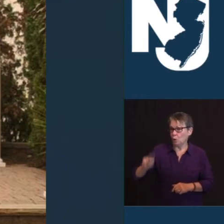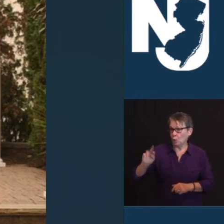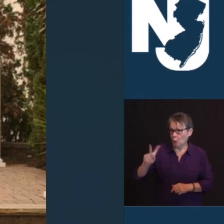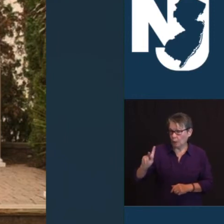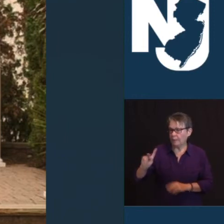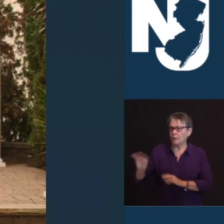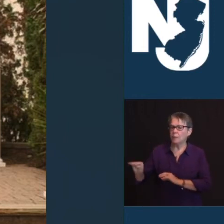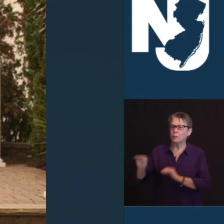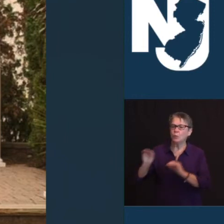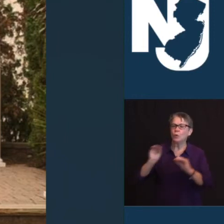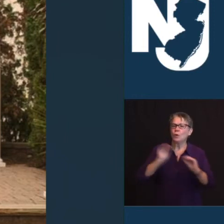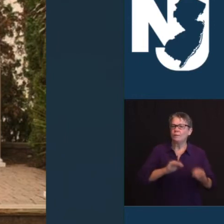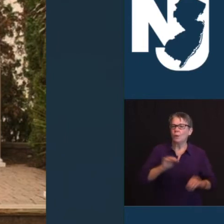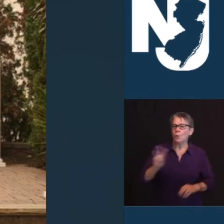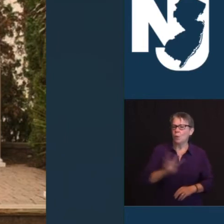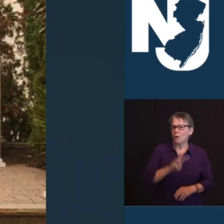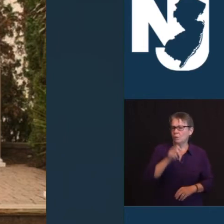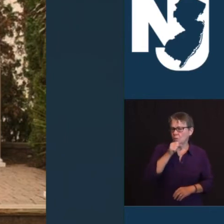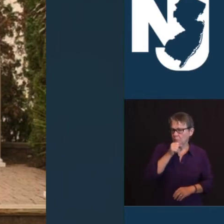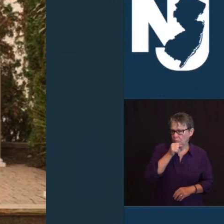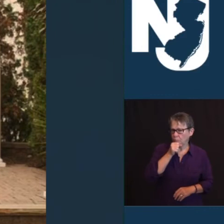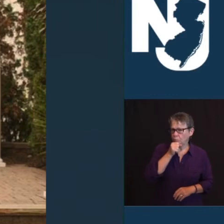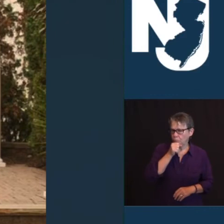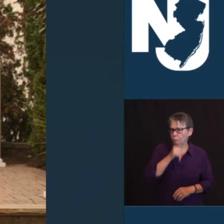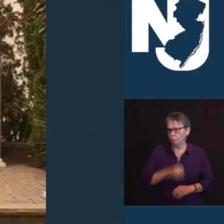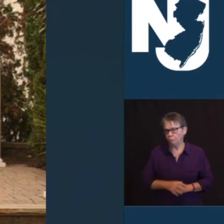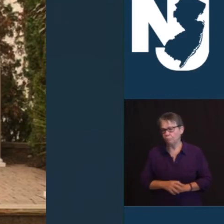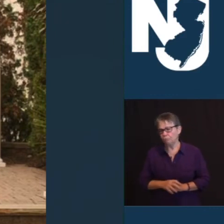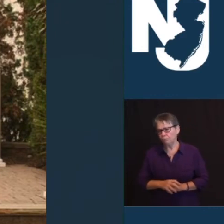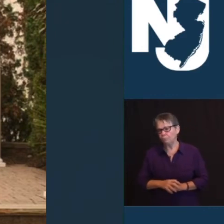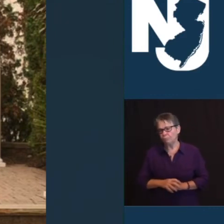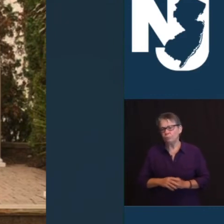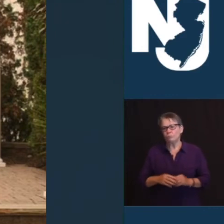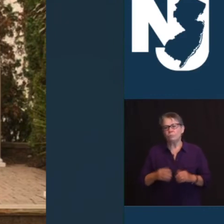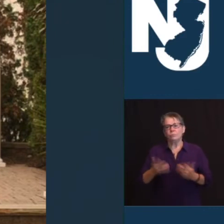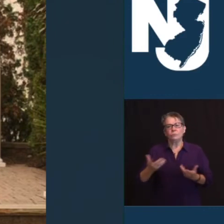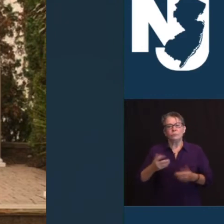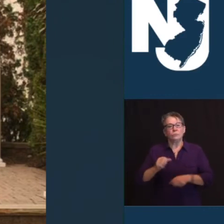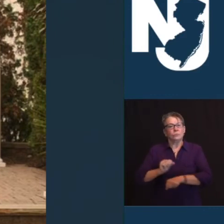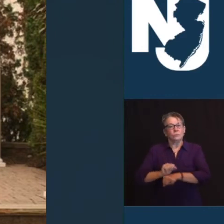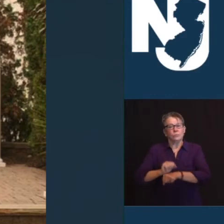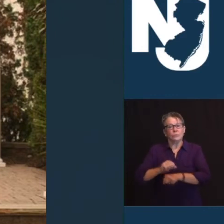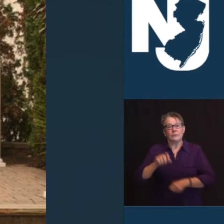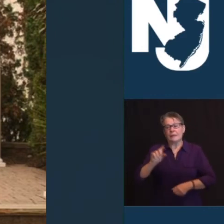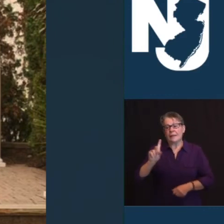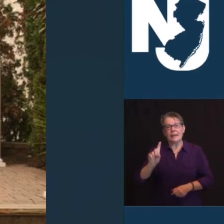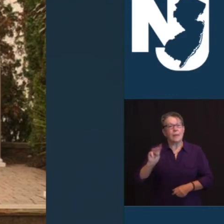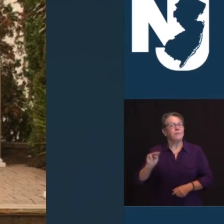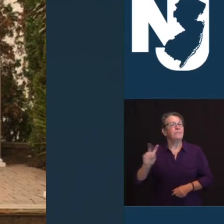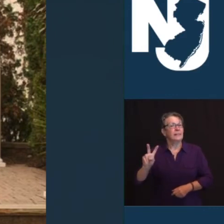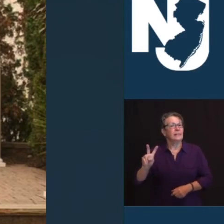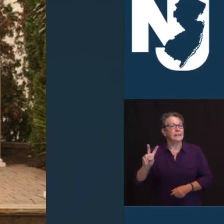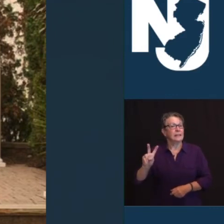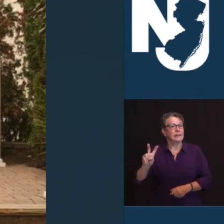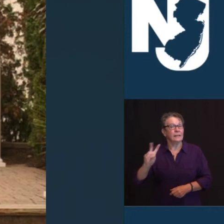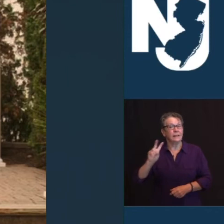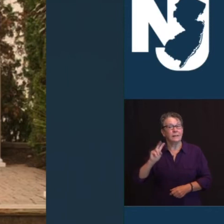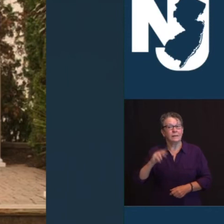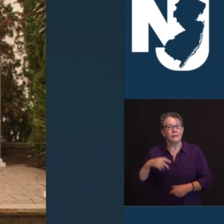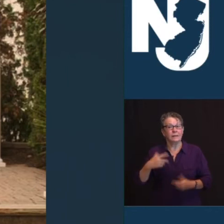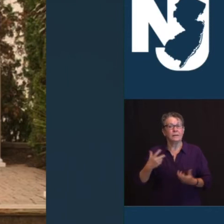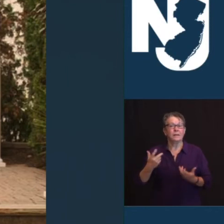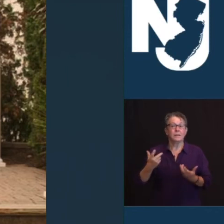Anna spent a career in public service, starting with the former Division of Motor Vehicles before getting a job with the city of Newark as an emergency